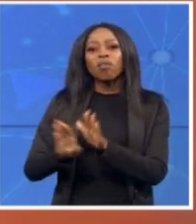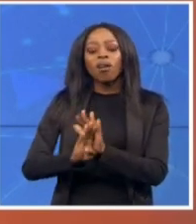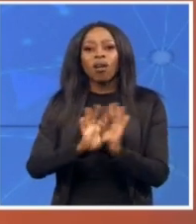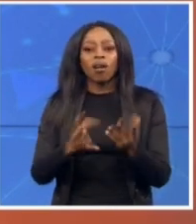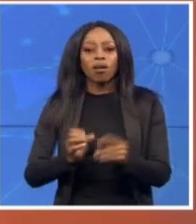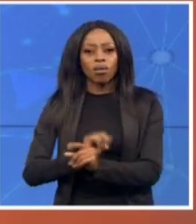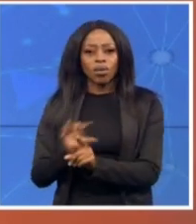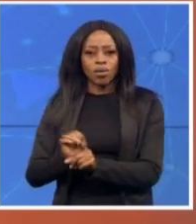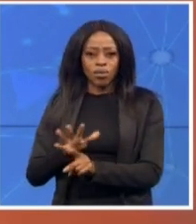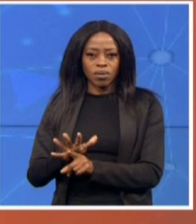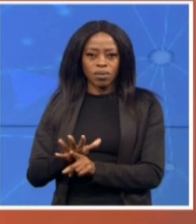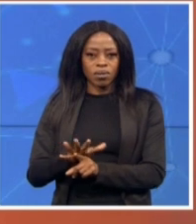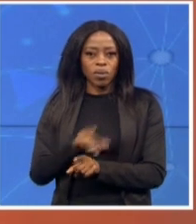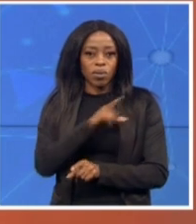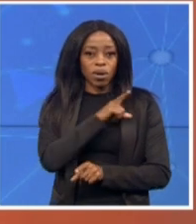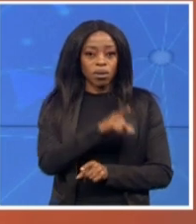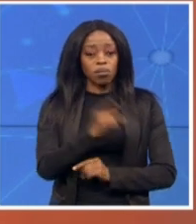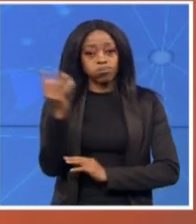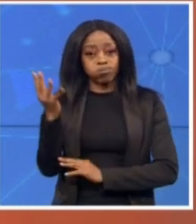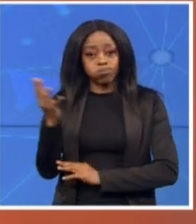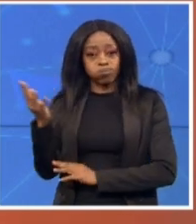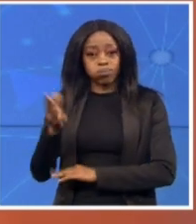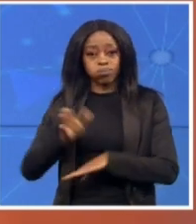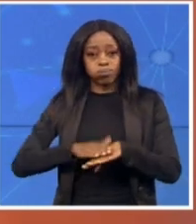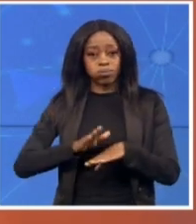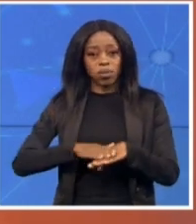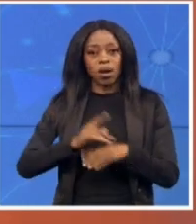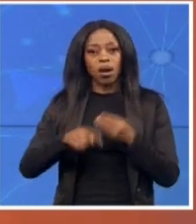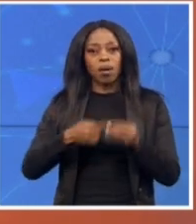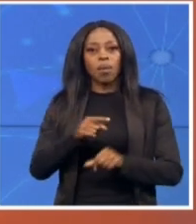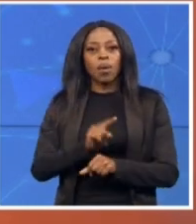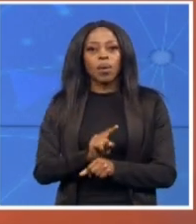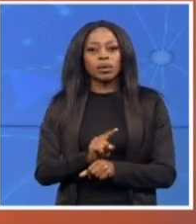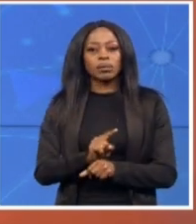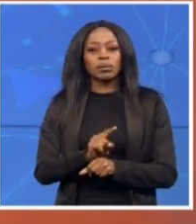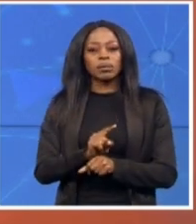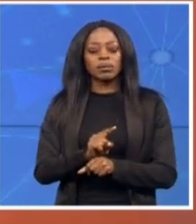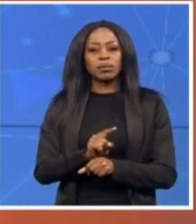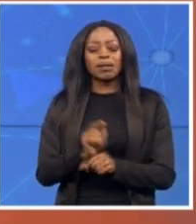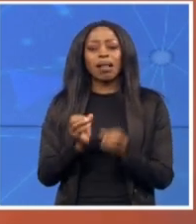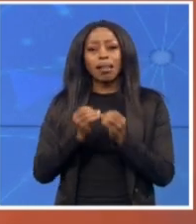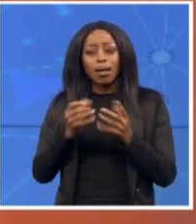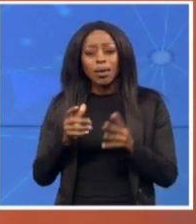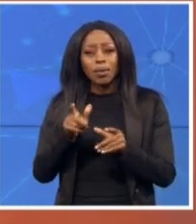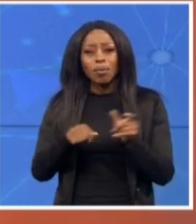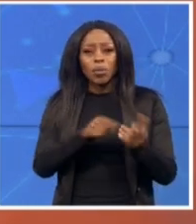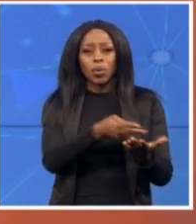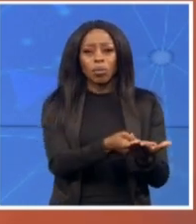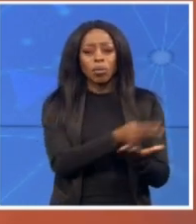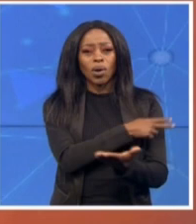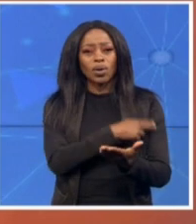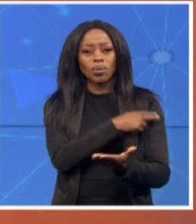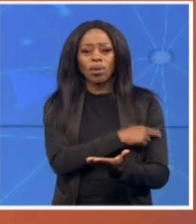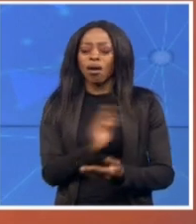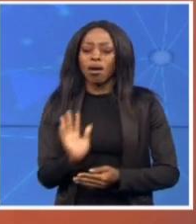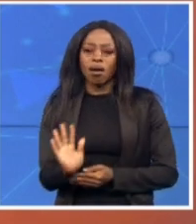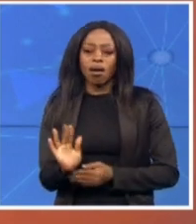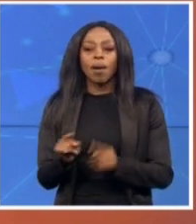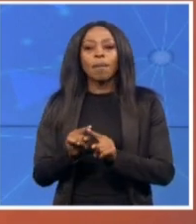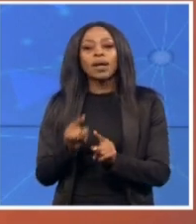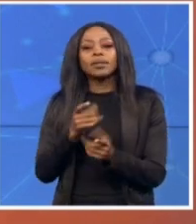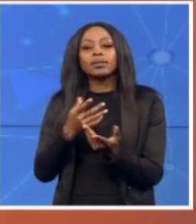about the risk of the severe admission. It's not only about the hospitalization, but in the use of the steroids, the use of